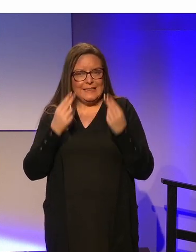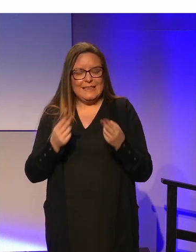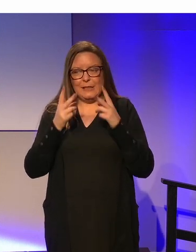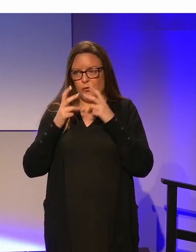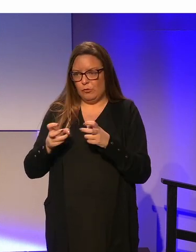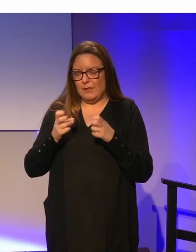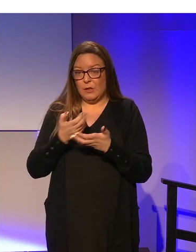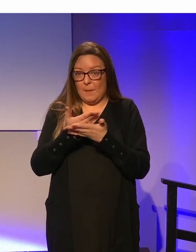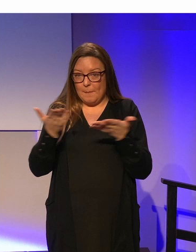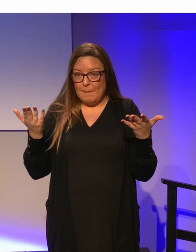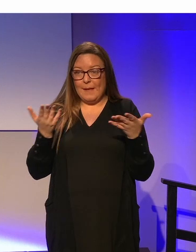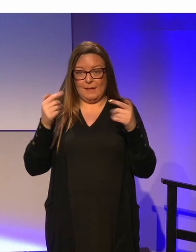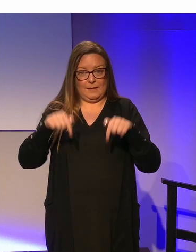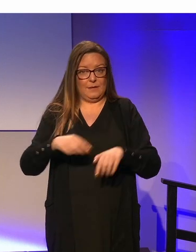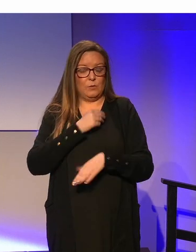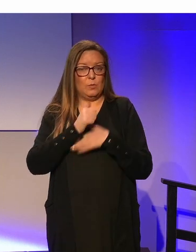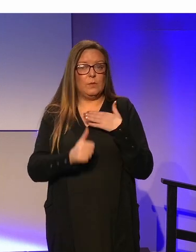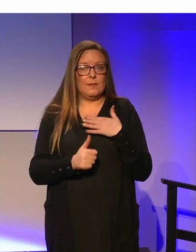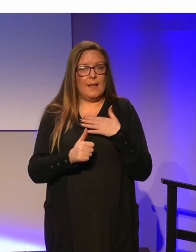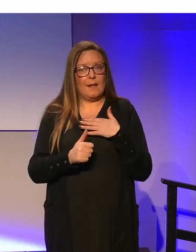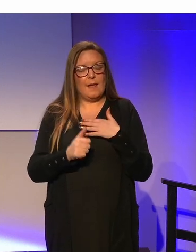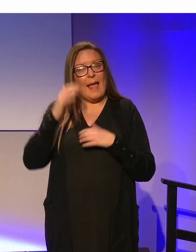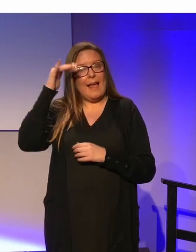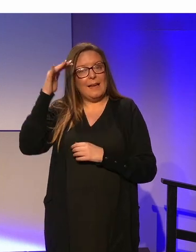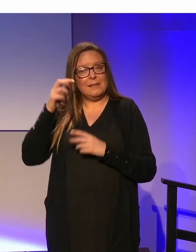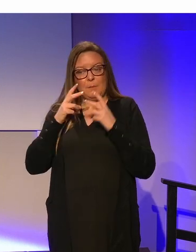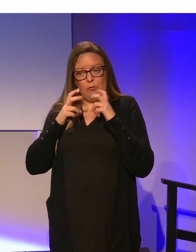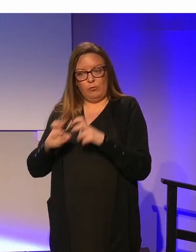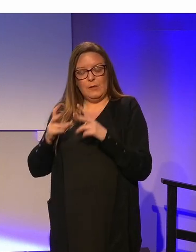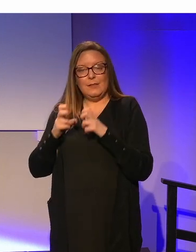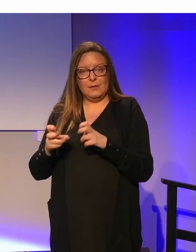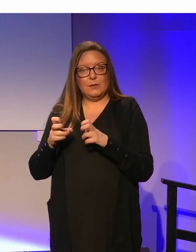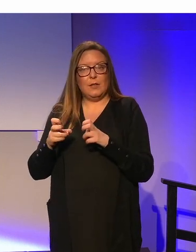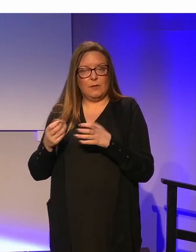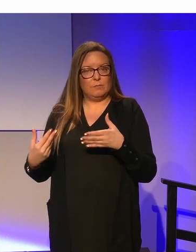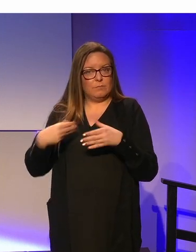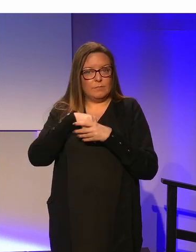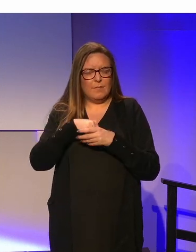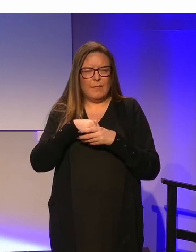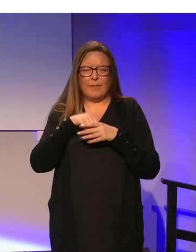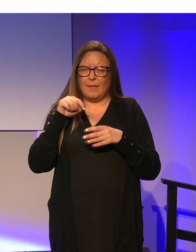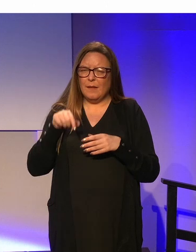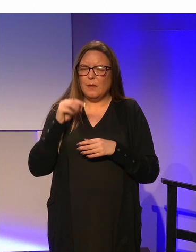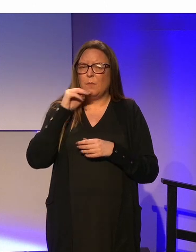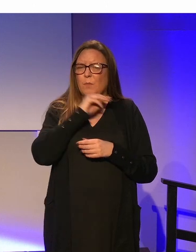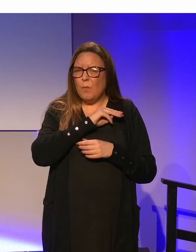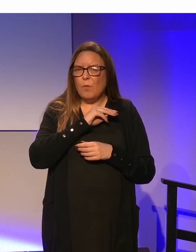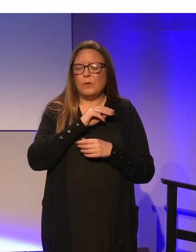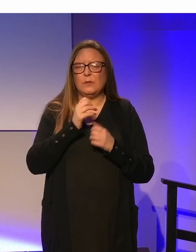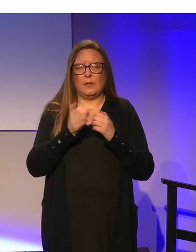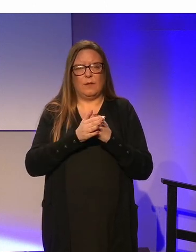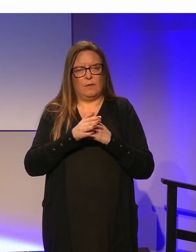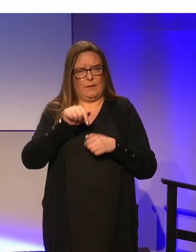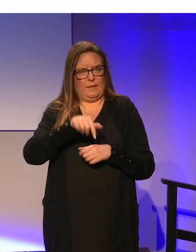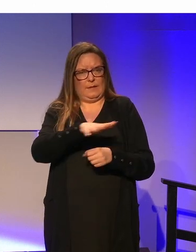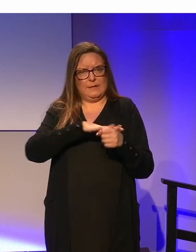you in this room, that will equate to academic research. And that's obviously a key and fundamental element of the landscape